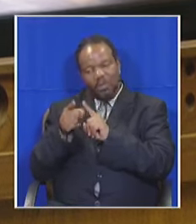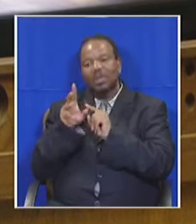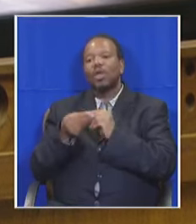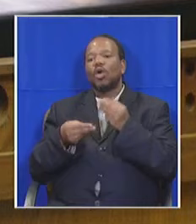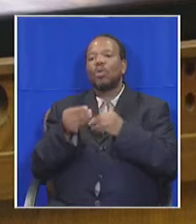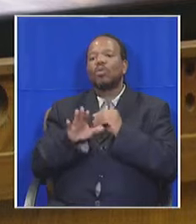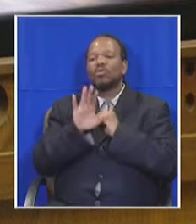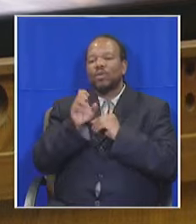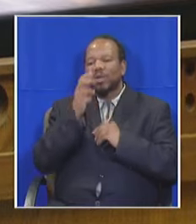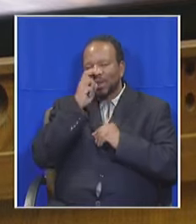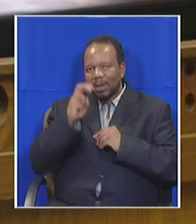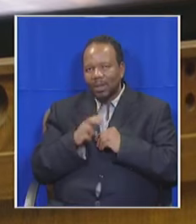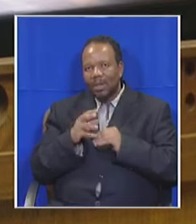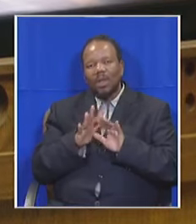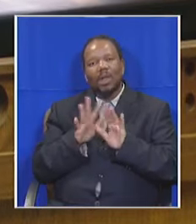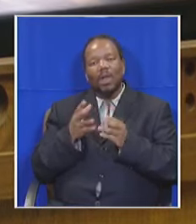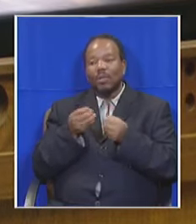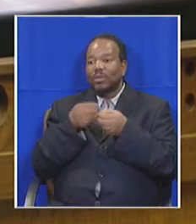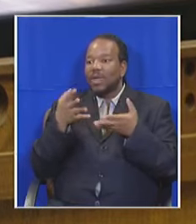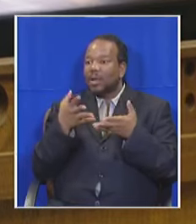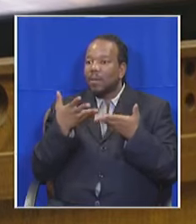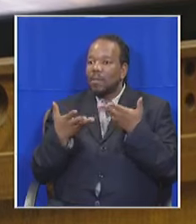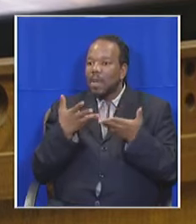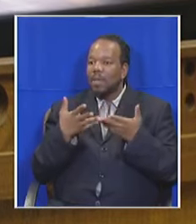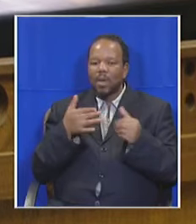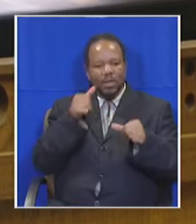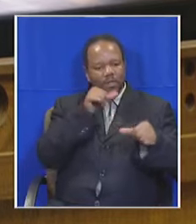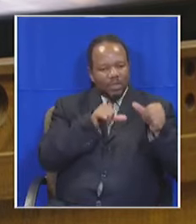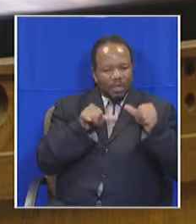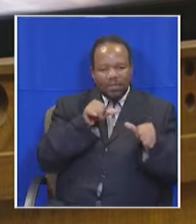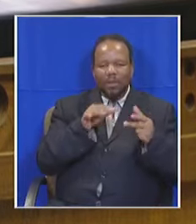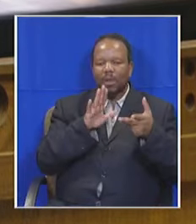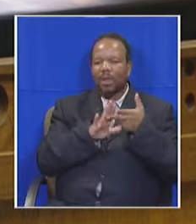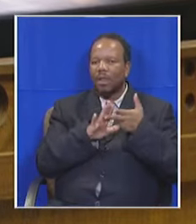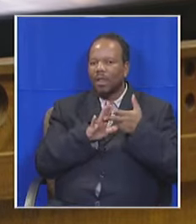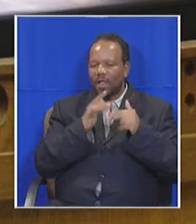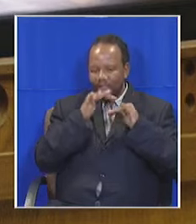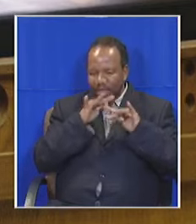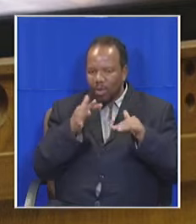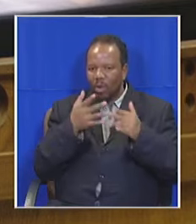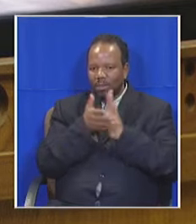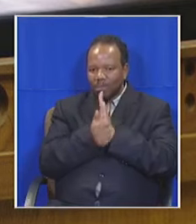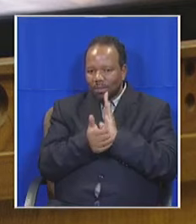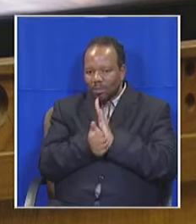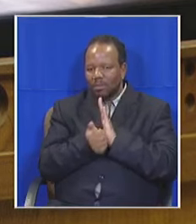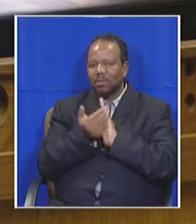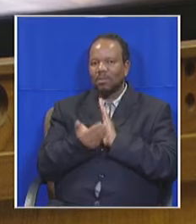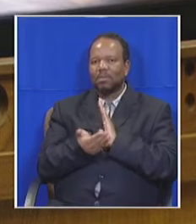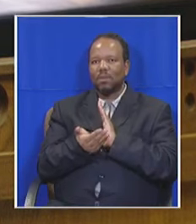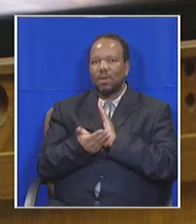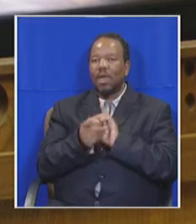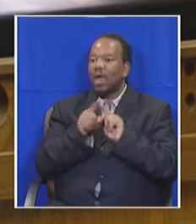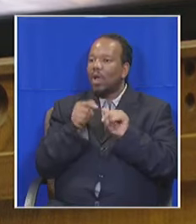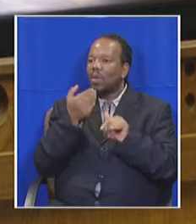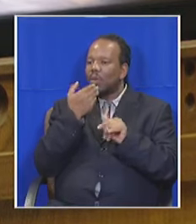then for us to begin and identify scientific, technological, and innovative capabilities in our country, beneficiate